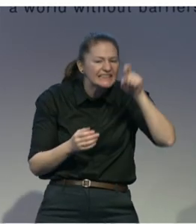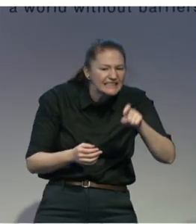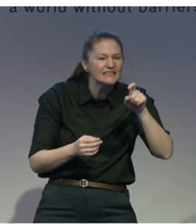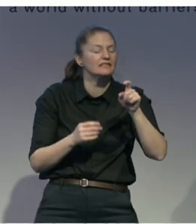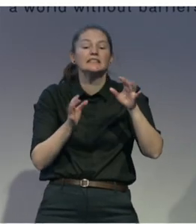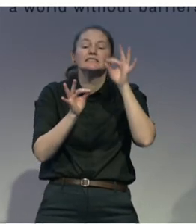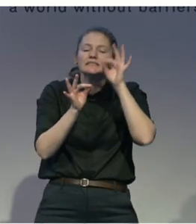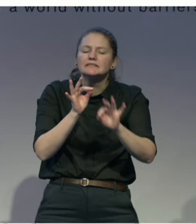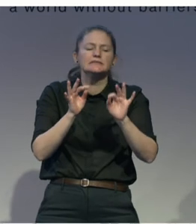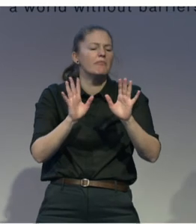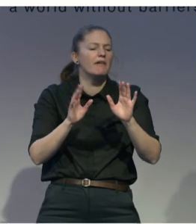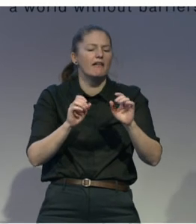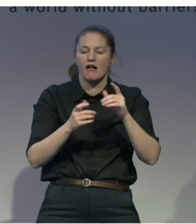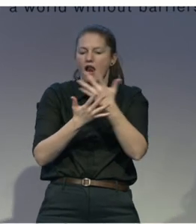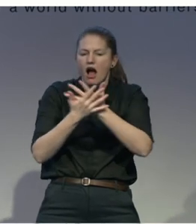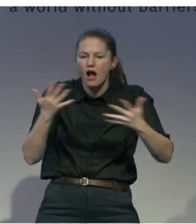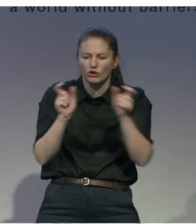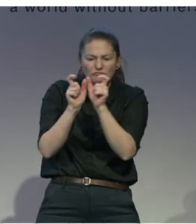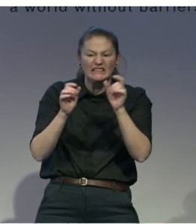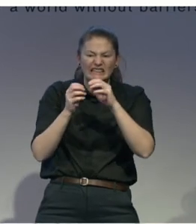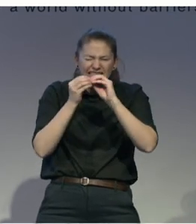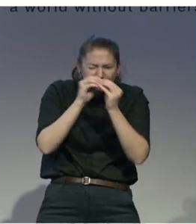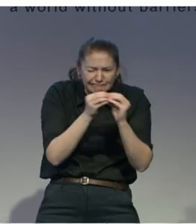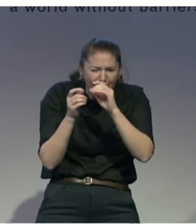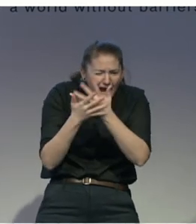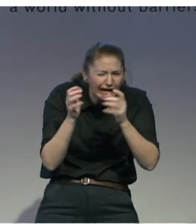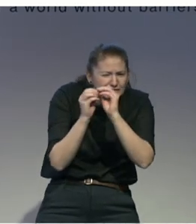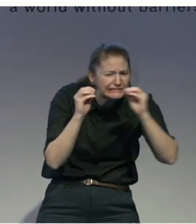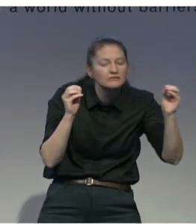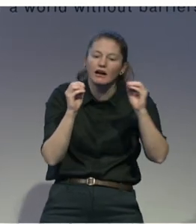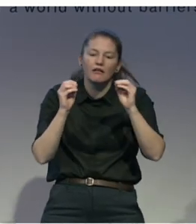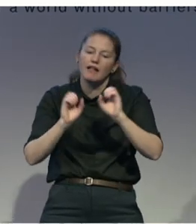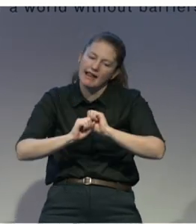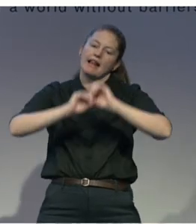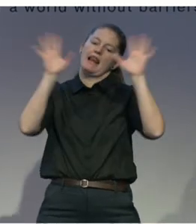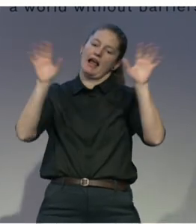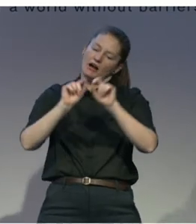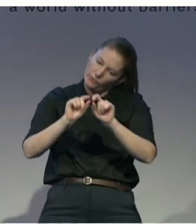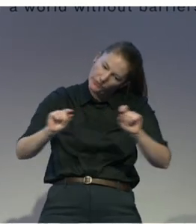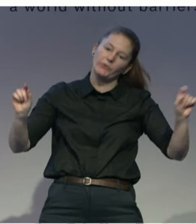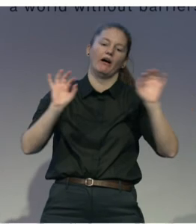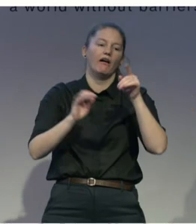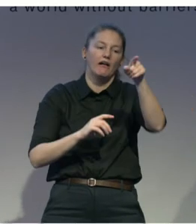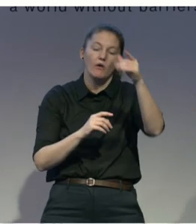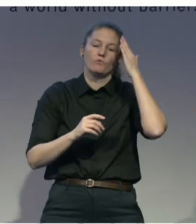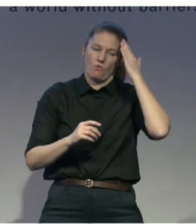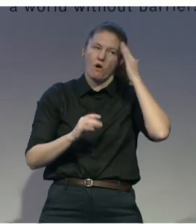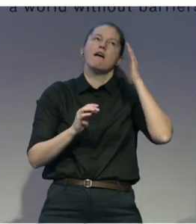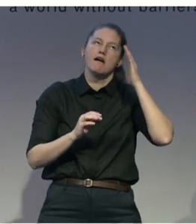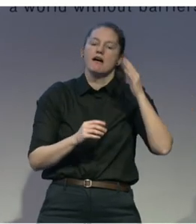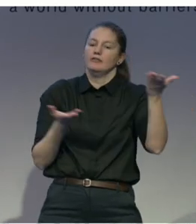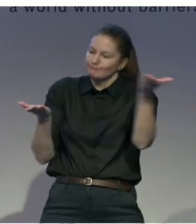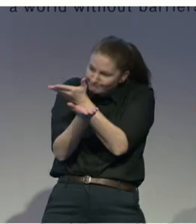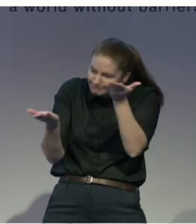their bodies, so that they can give informed consent for any procedure. They want the information to be